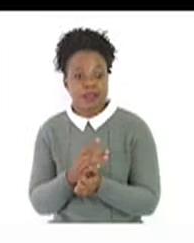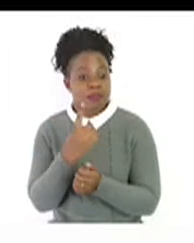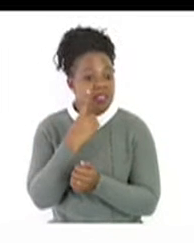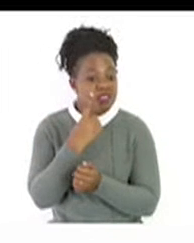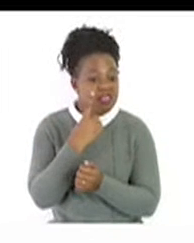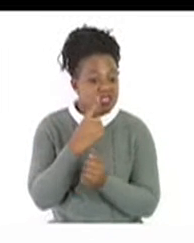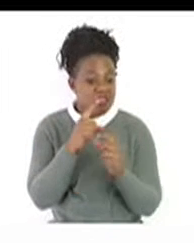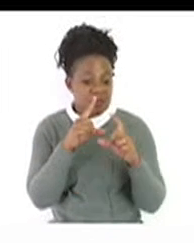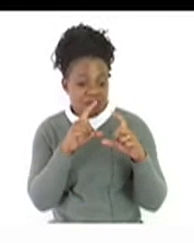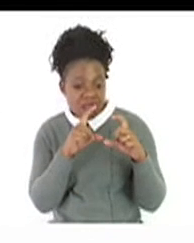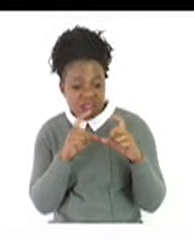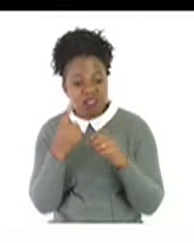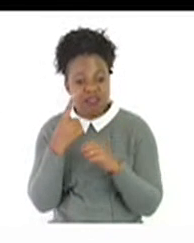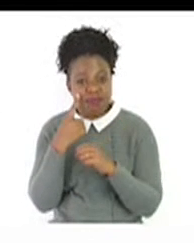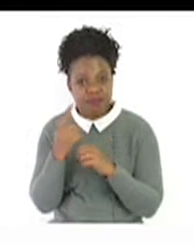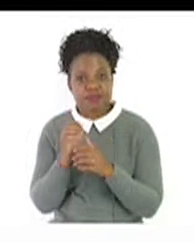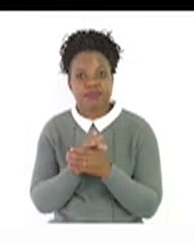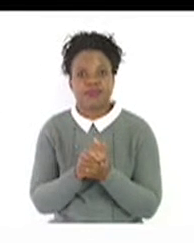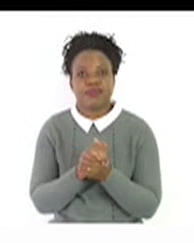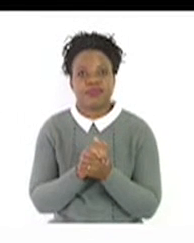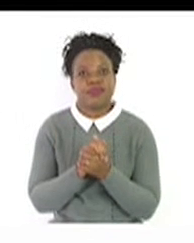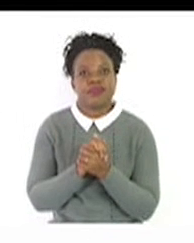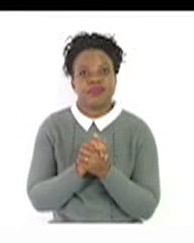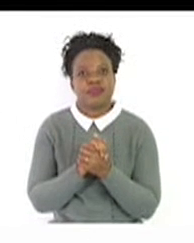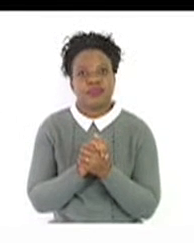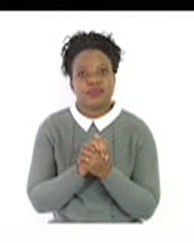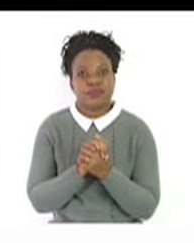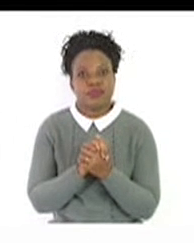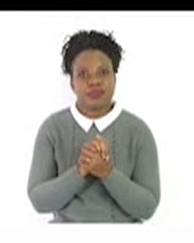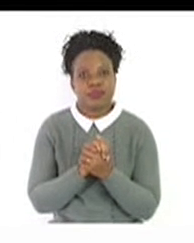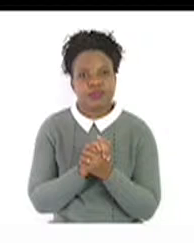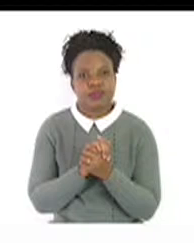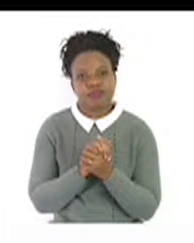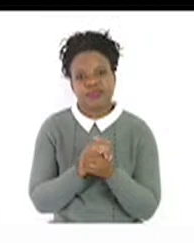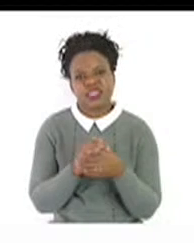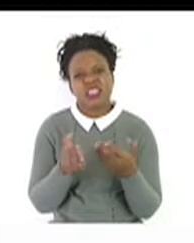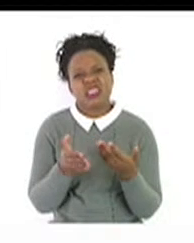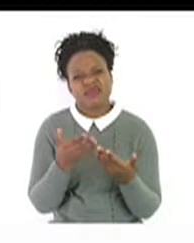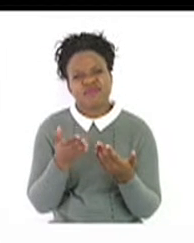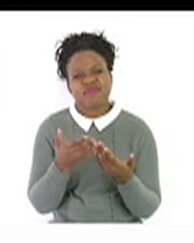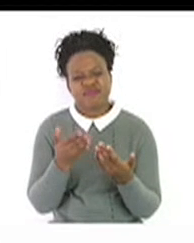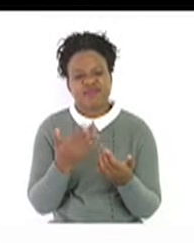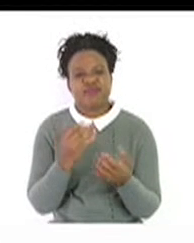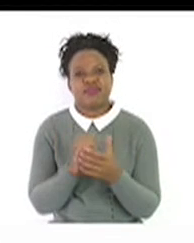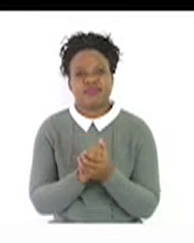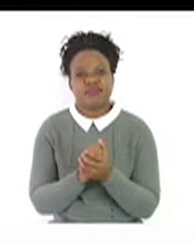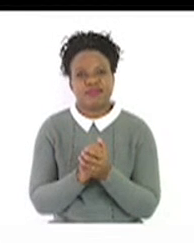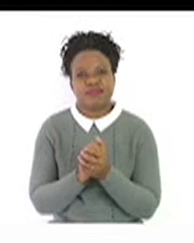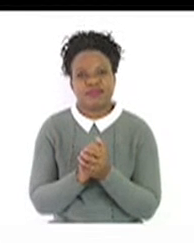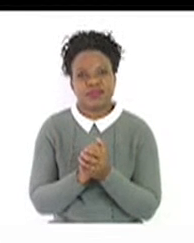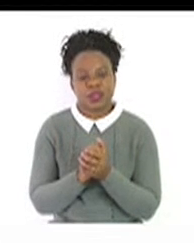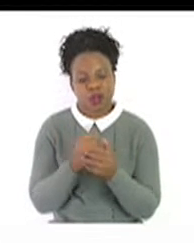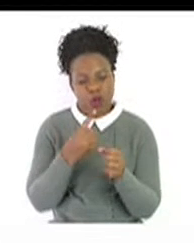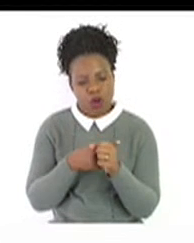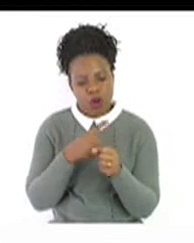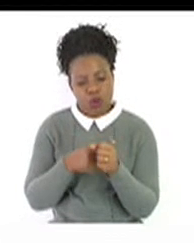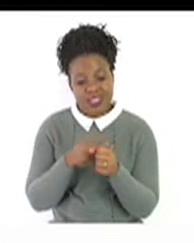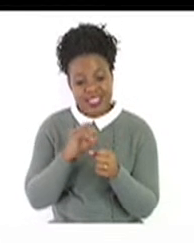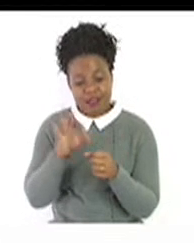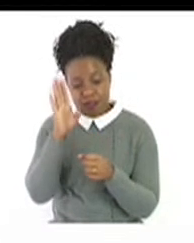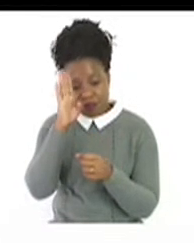rule for irregular plurals. It is important also that we refer if you've forgotten.